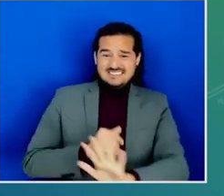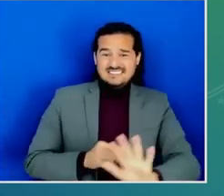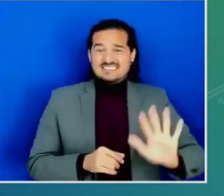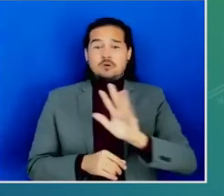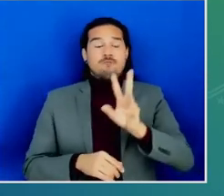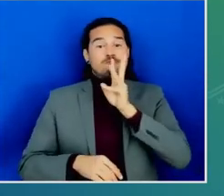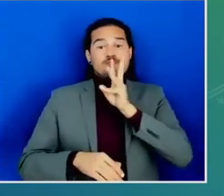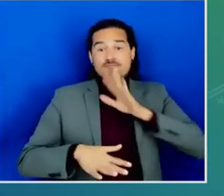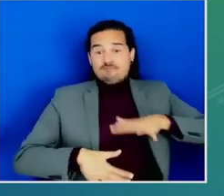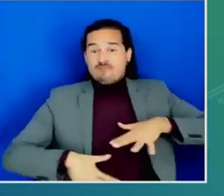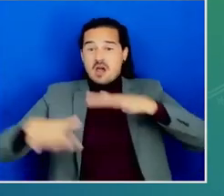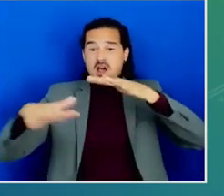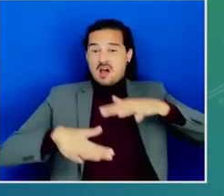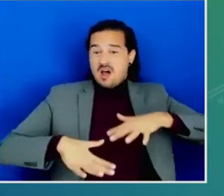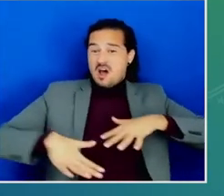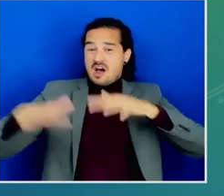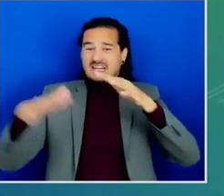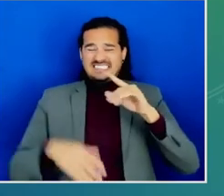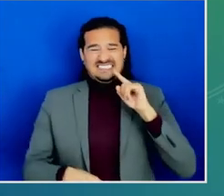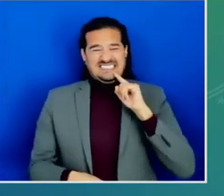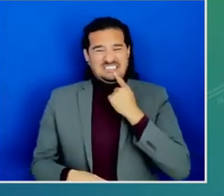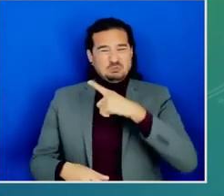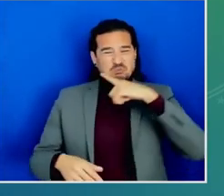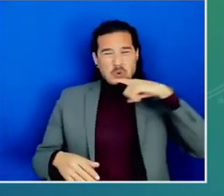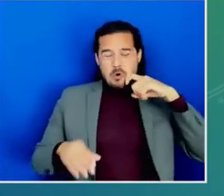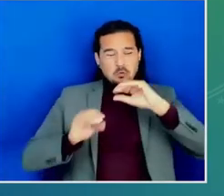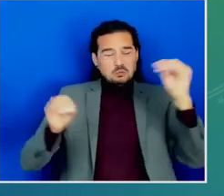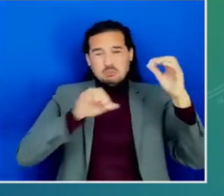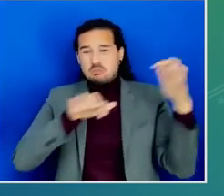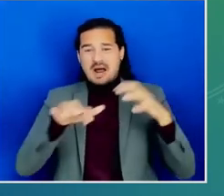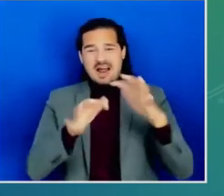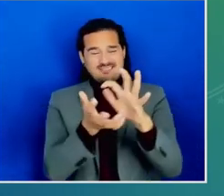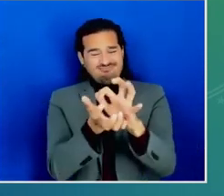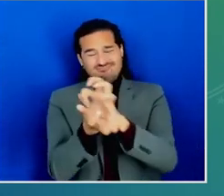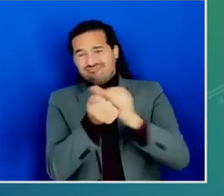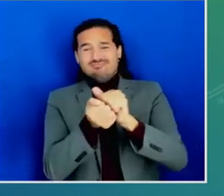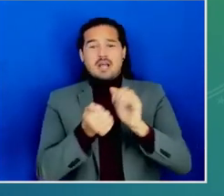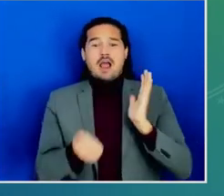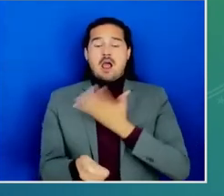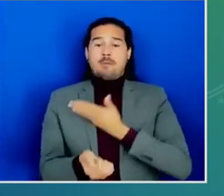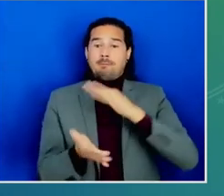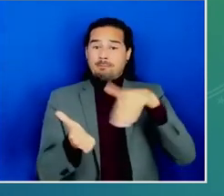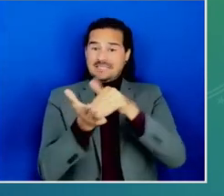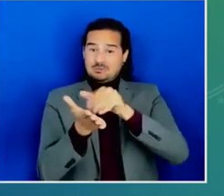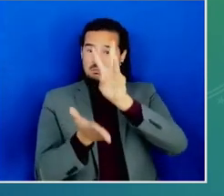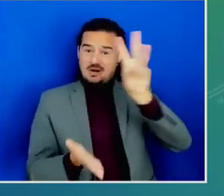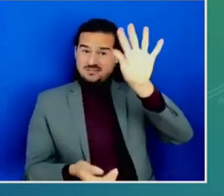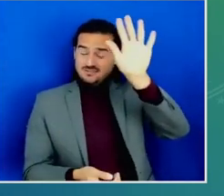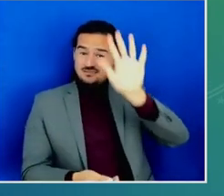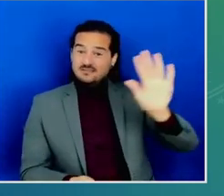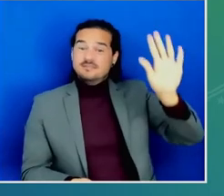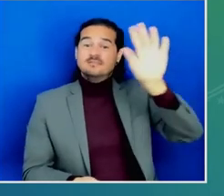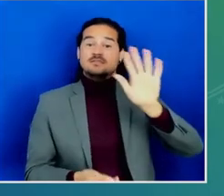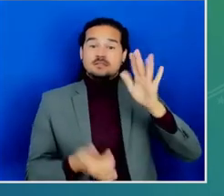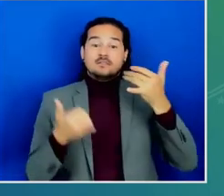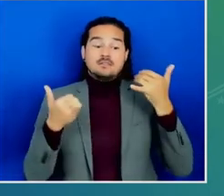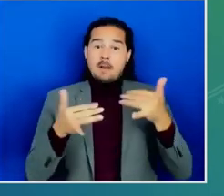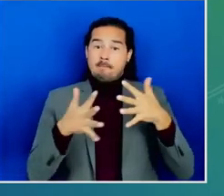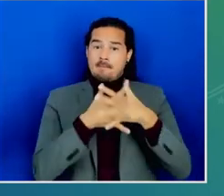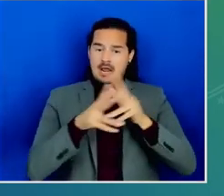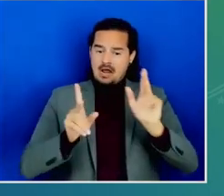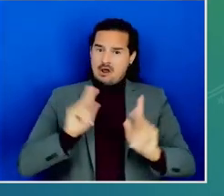floods, hurricane speed windstorms, and severe droughts ravaged the Midwest. And more Americans see and feel